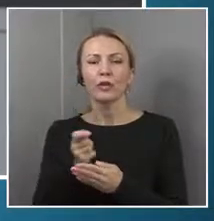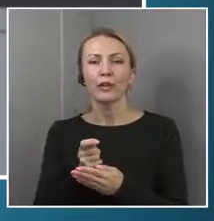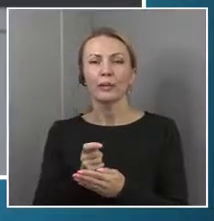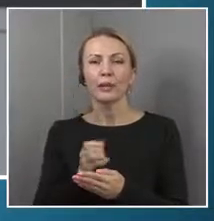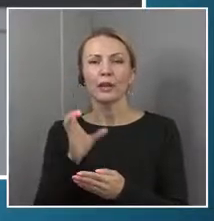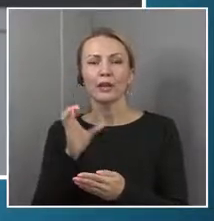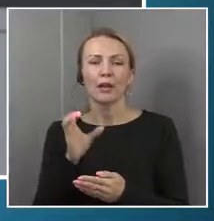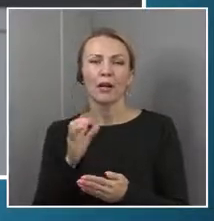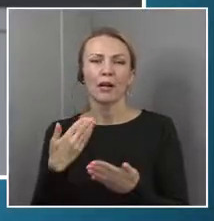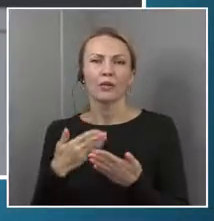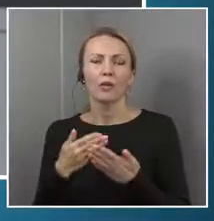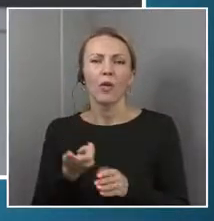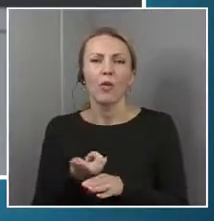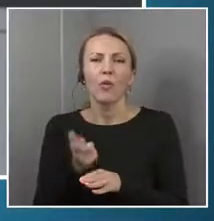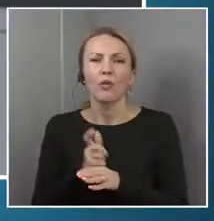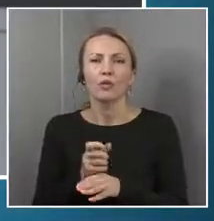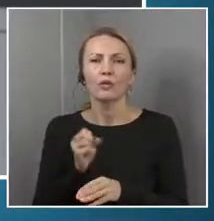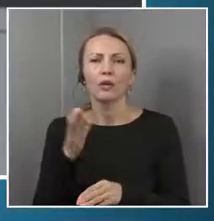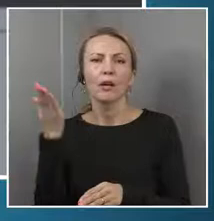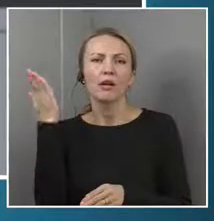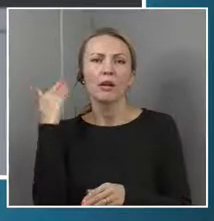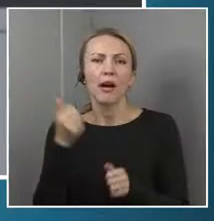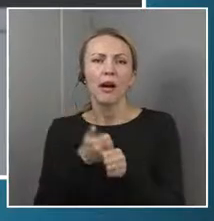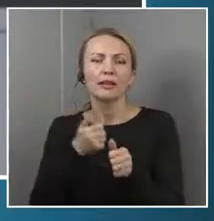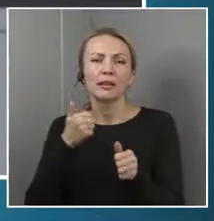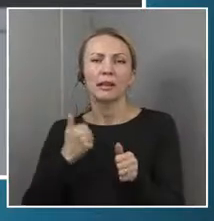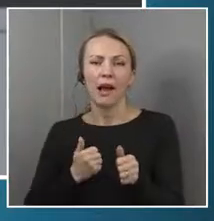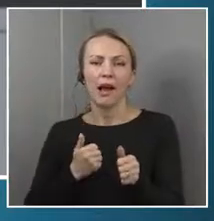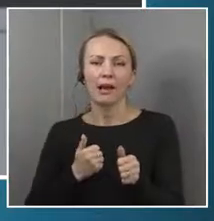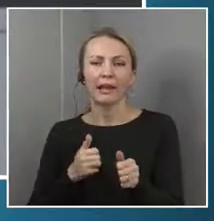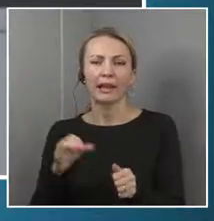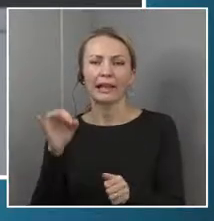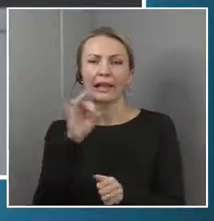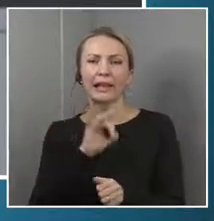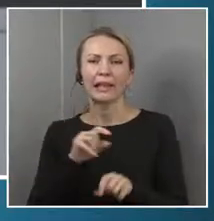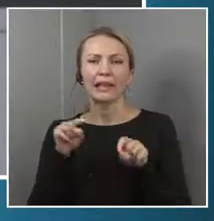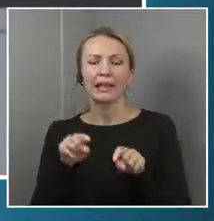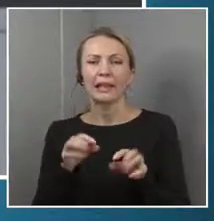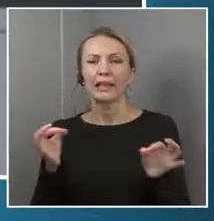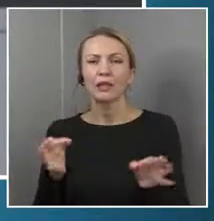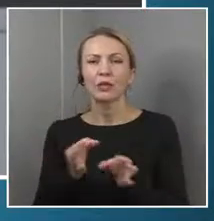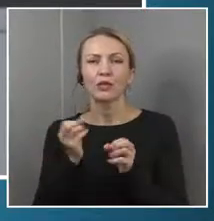approximately on the level of cave paintings. It's somewhere between the